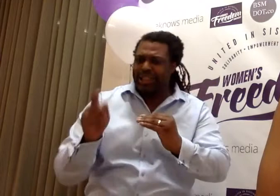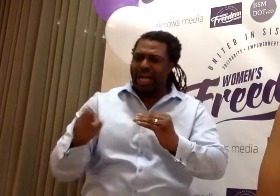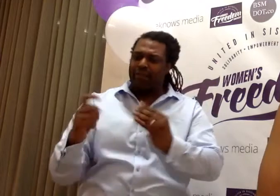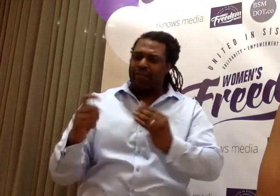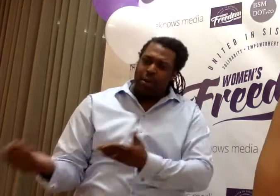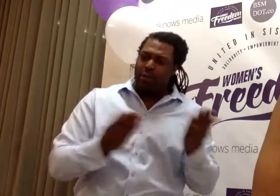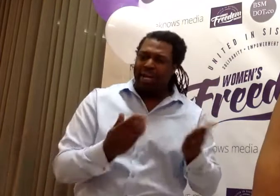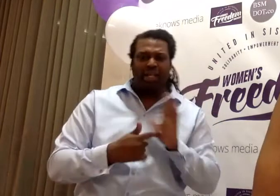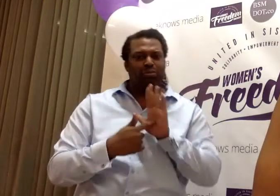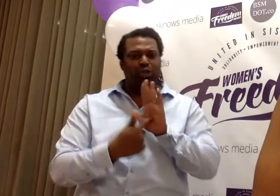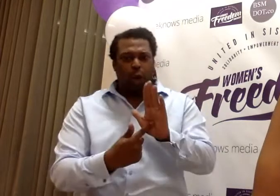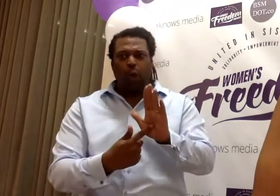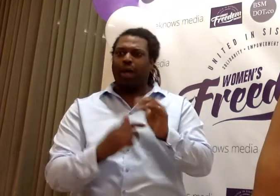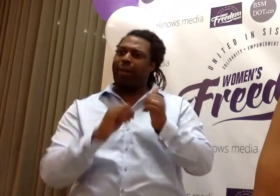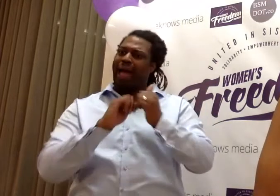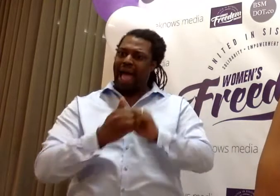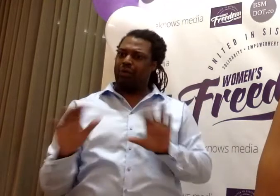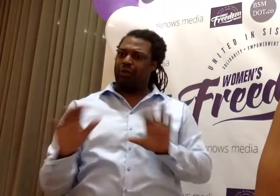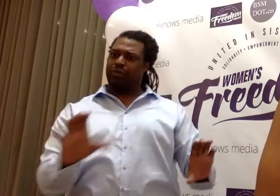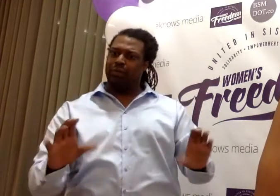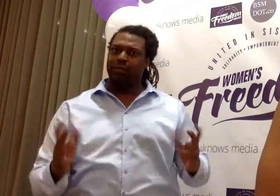them, show them how they should go.